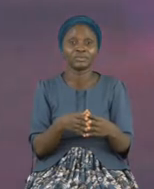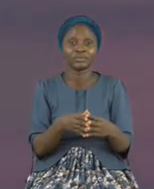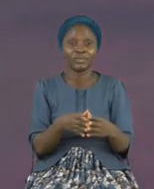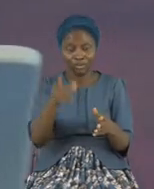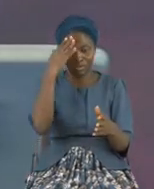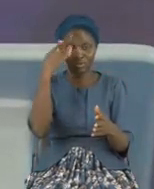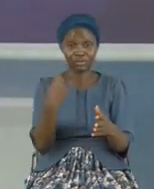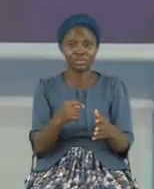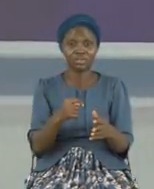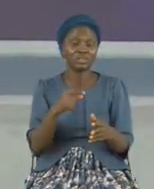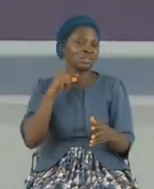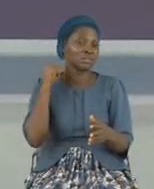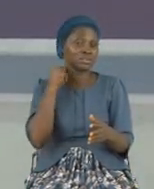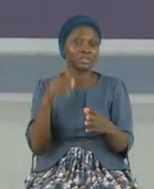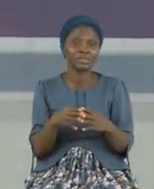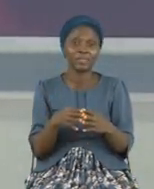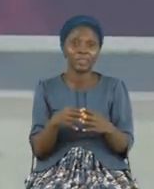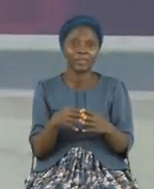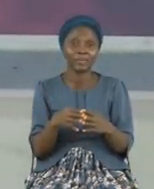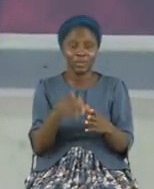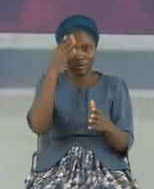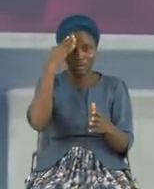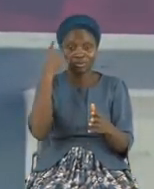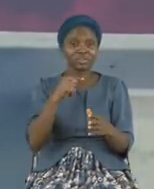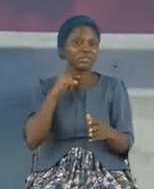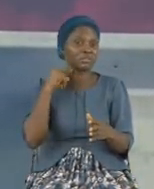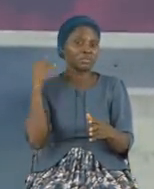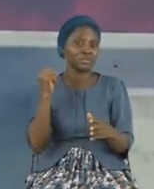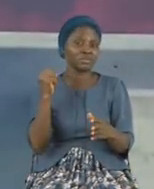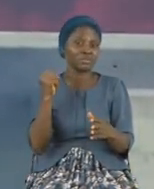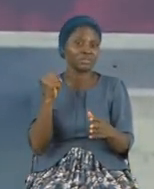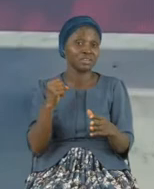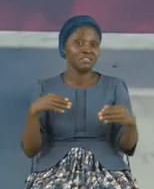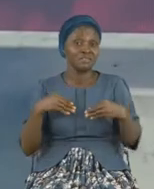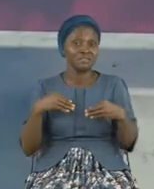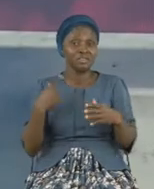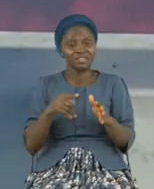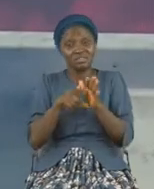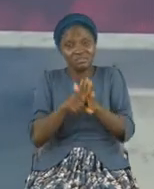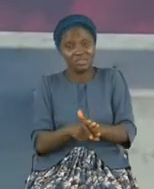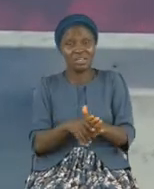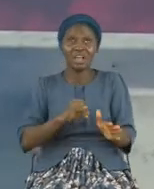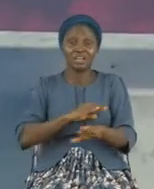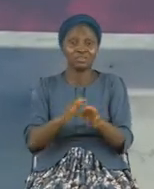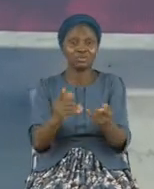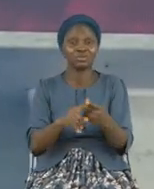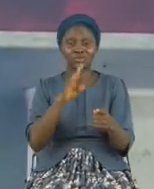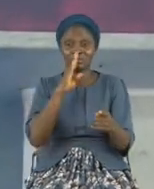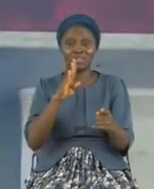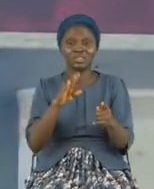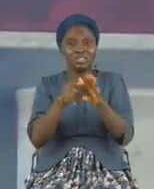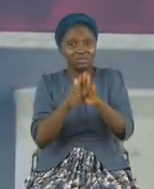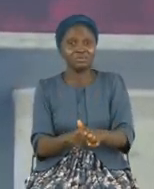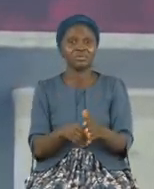to that, you know, the pastor fears depression. I don't want to be depressed. Don't you fear domination?